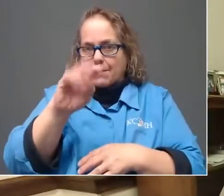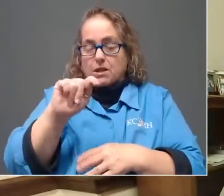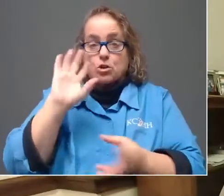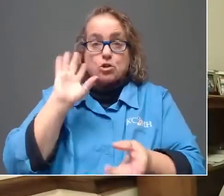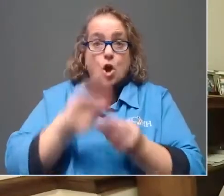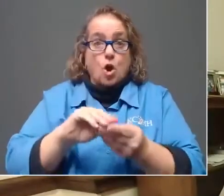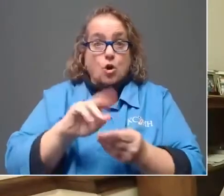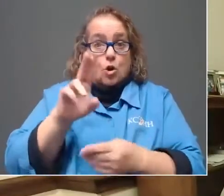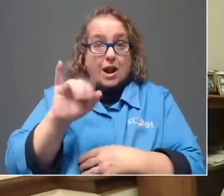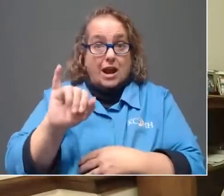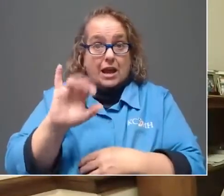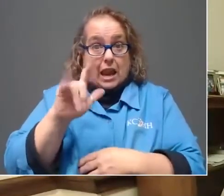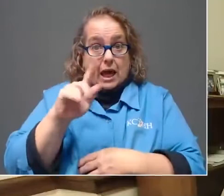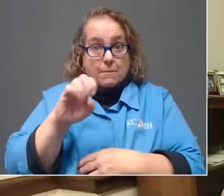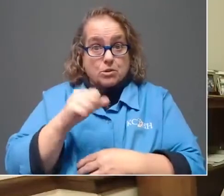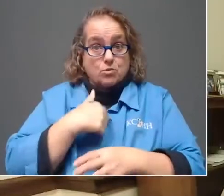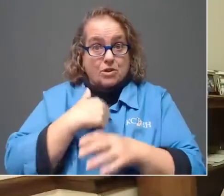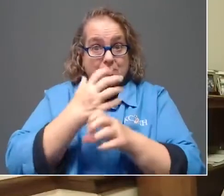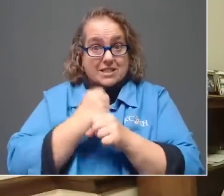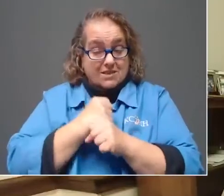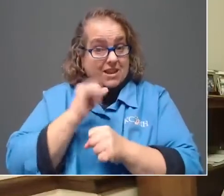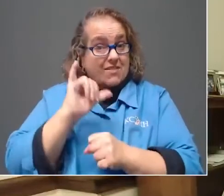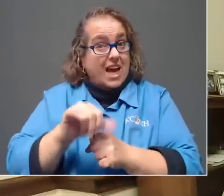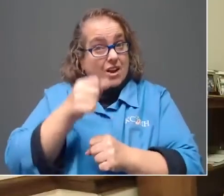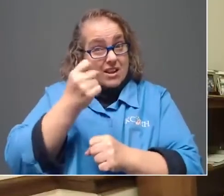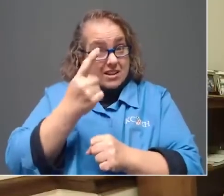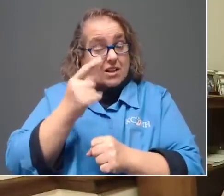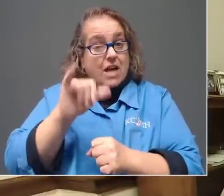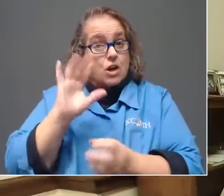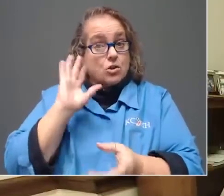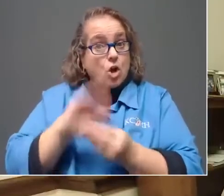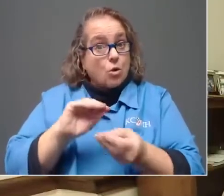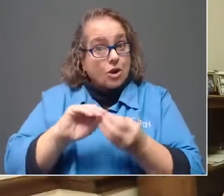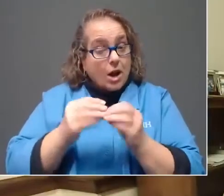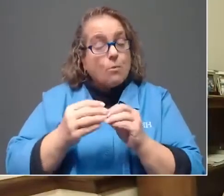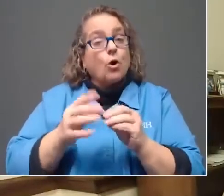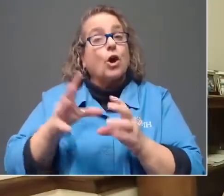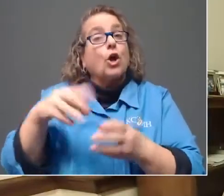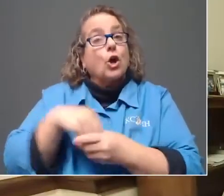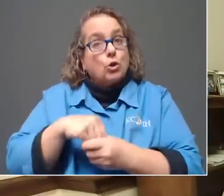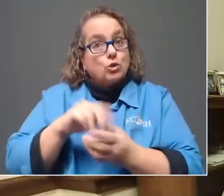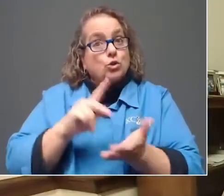received, and mind you, this total number includes duplicates, is